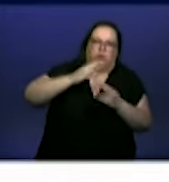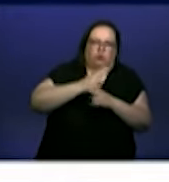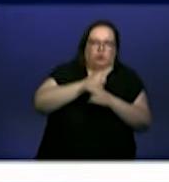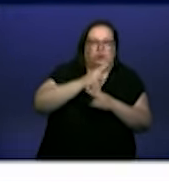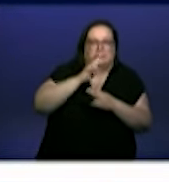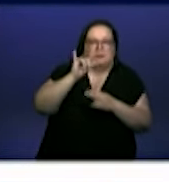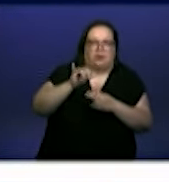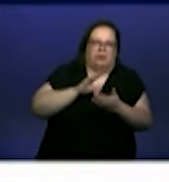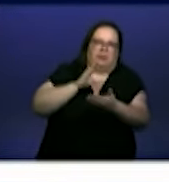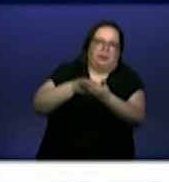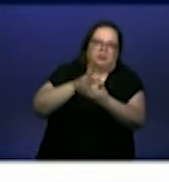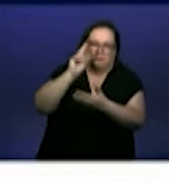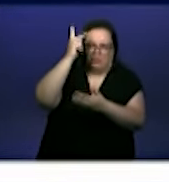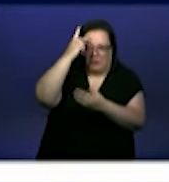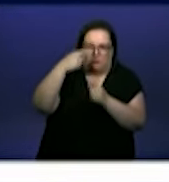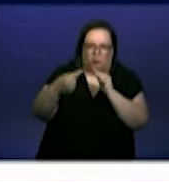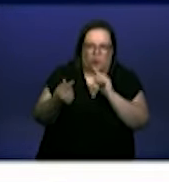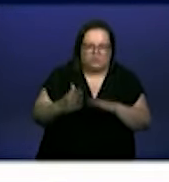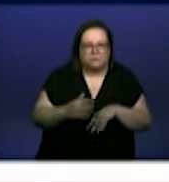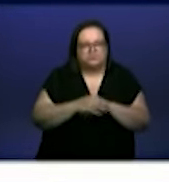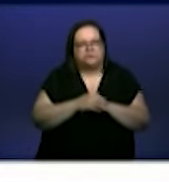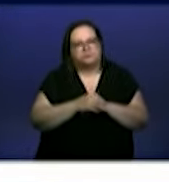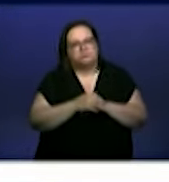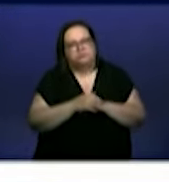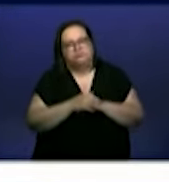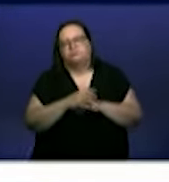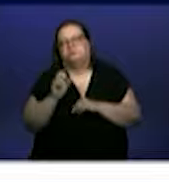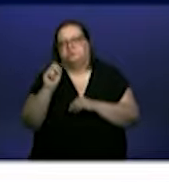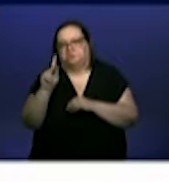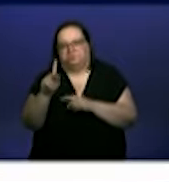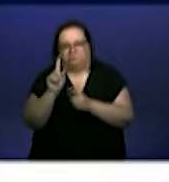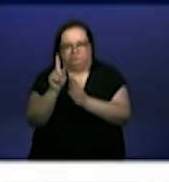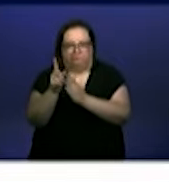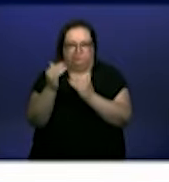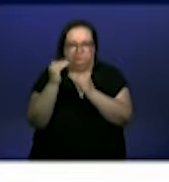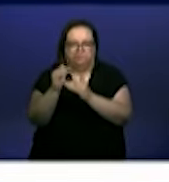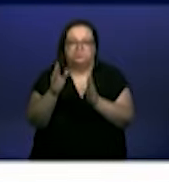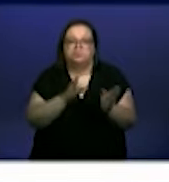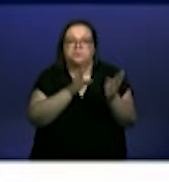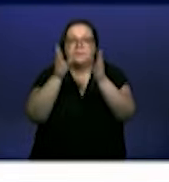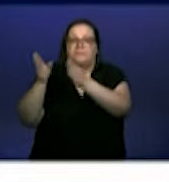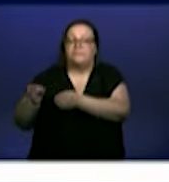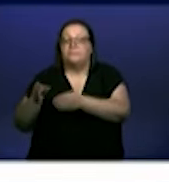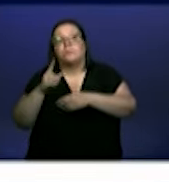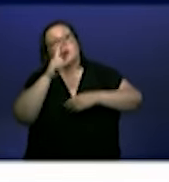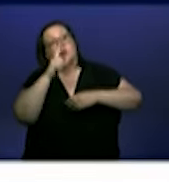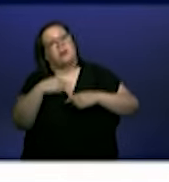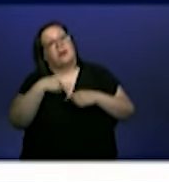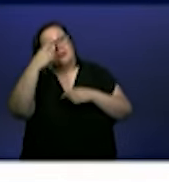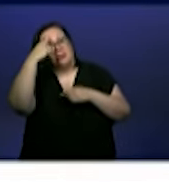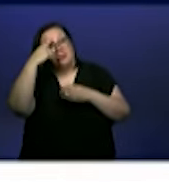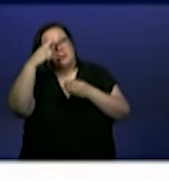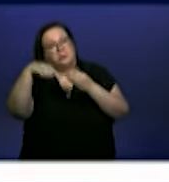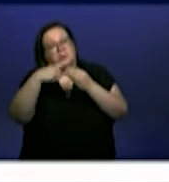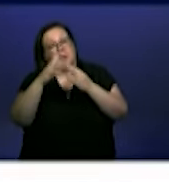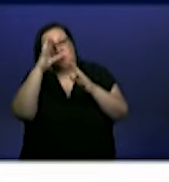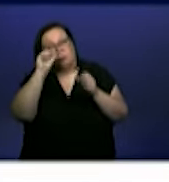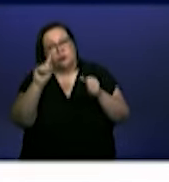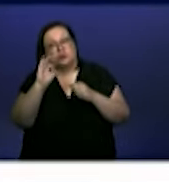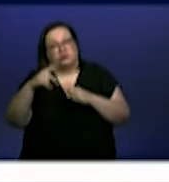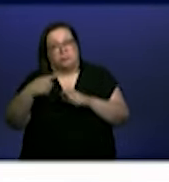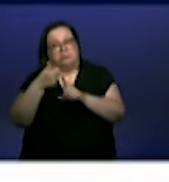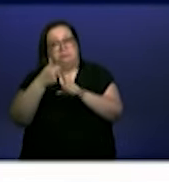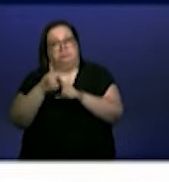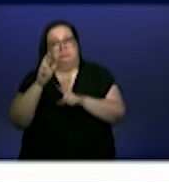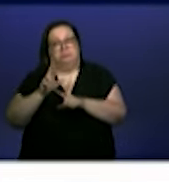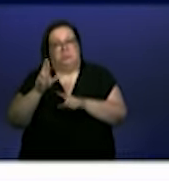on that note. Mr. Wilson, your response? You know, when I think about President Trump and him being the Republican nominee this year, I